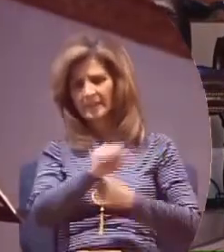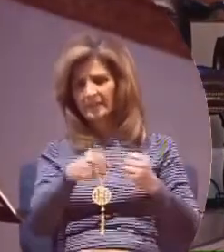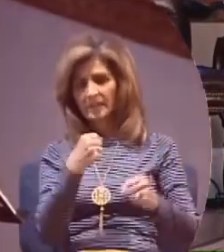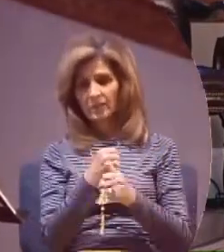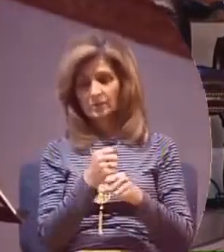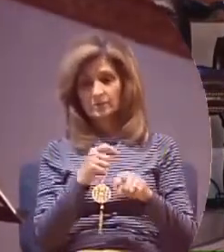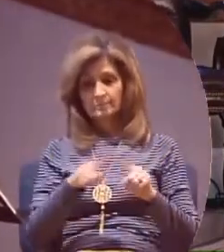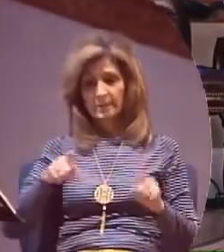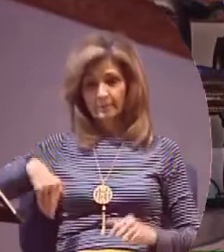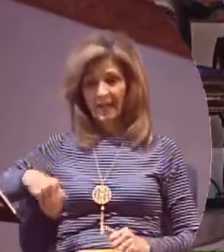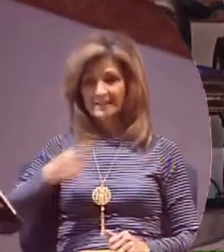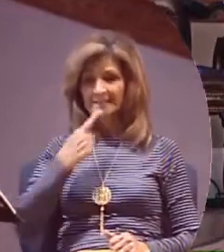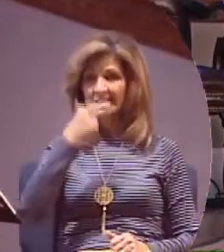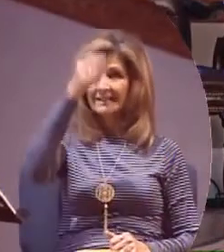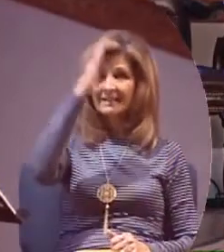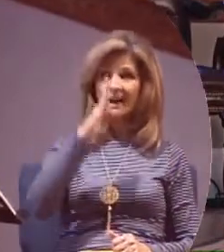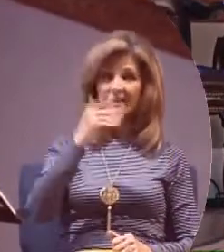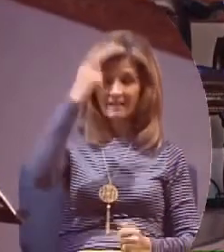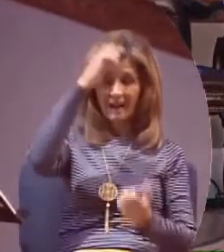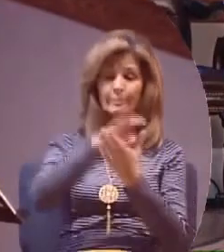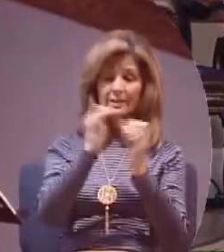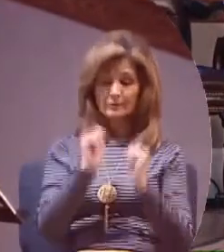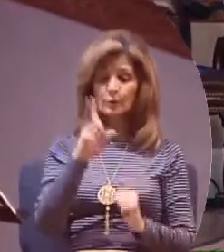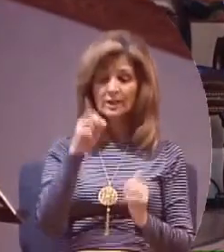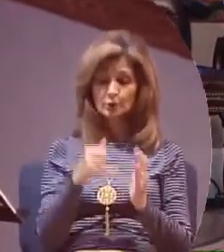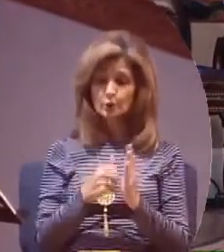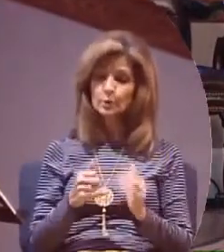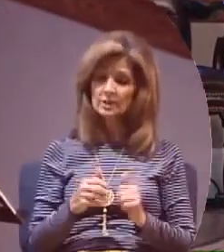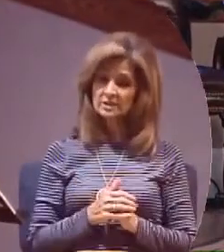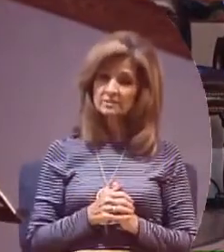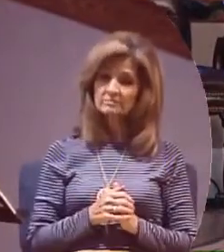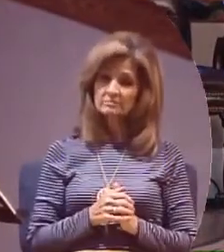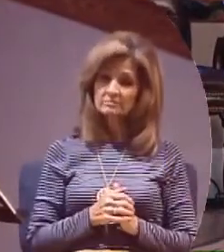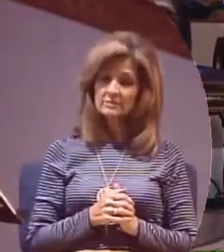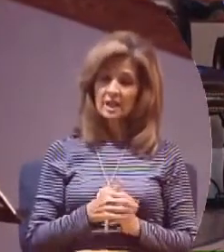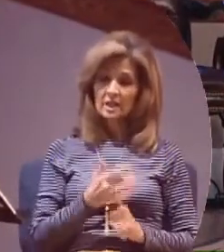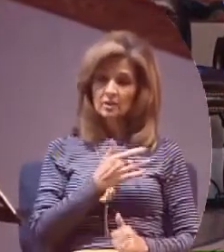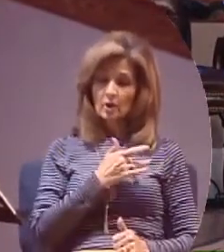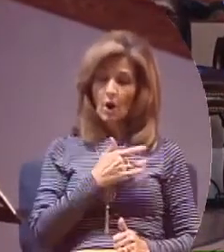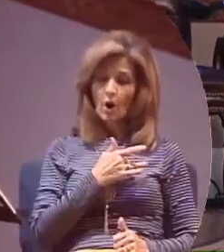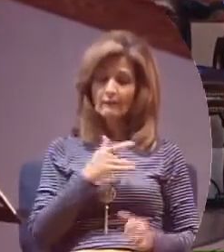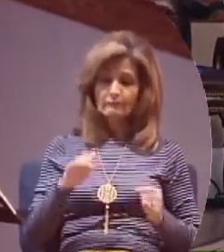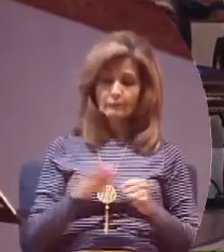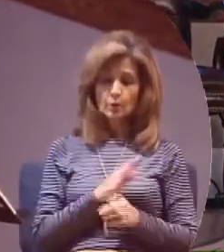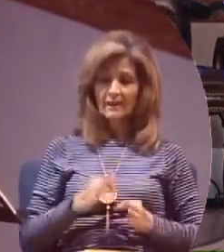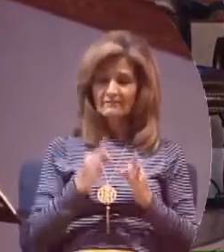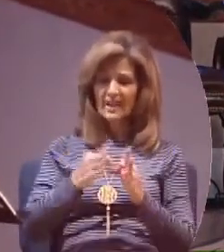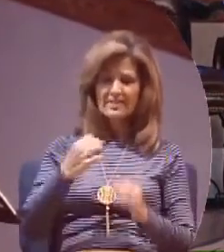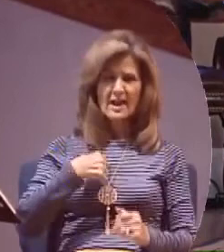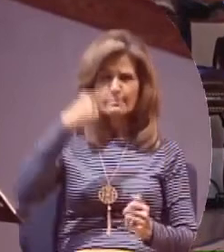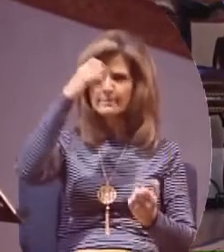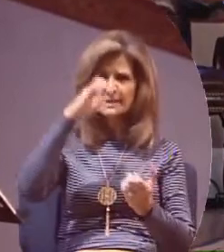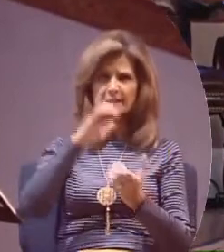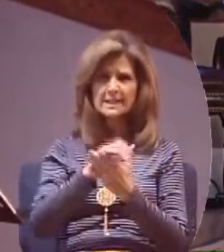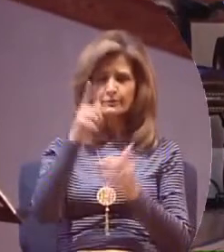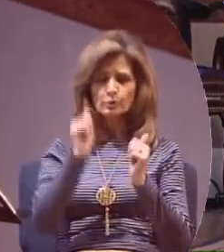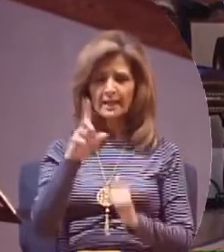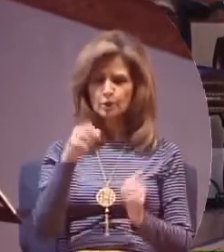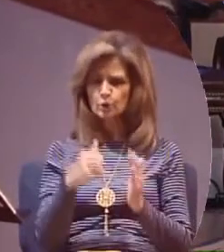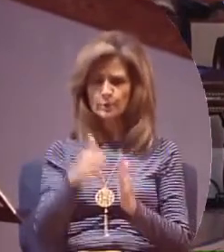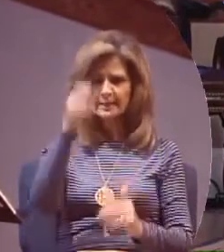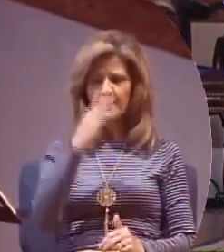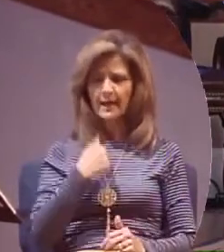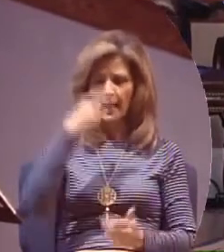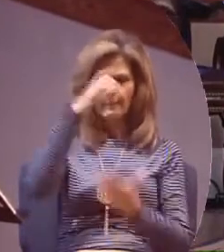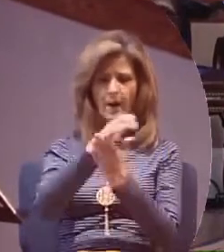that you've just said to God, God, I believe You can do it. In a heart of faith, filled with faith, I believe You can do it, God.